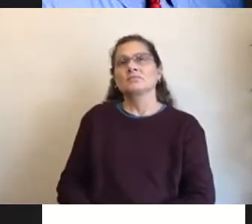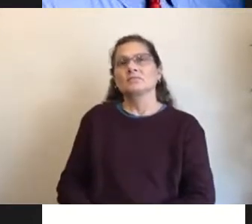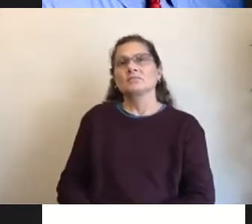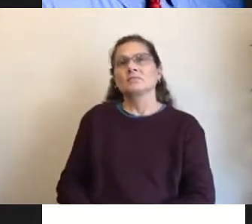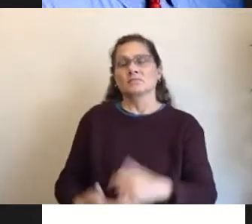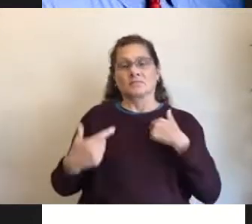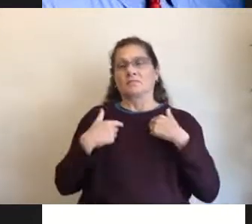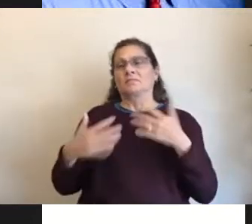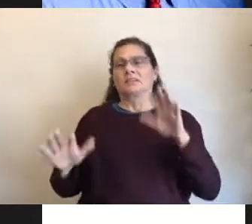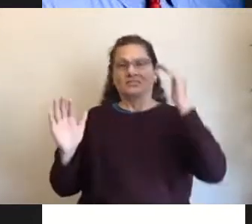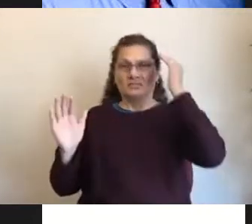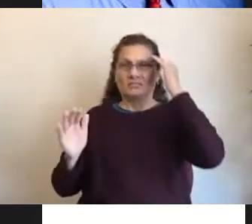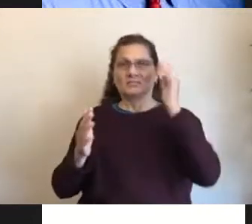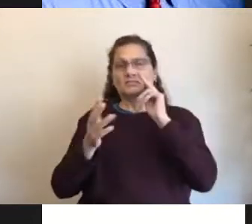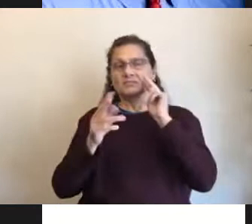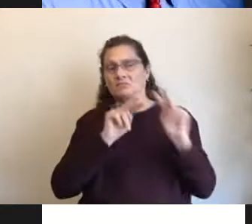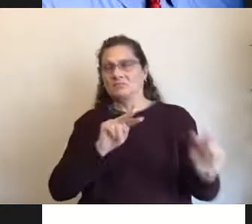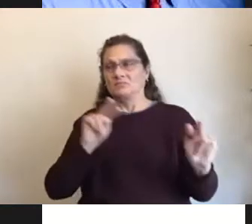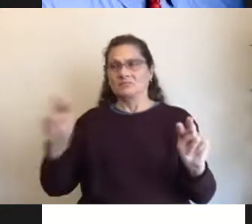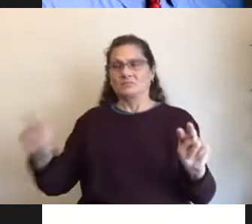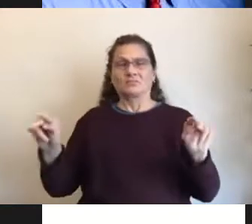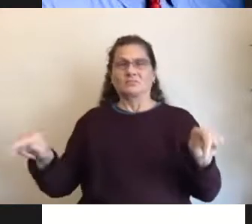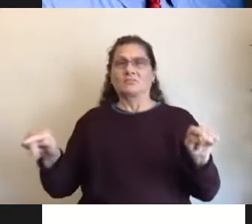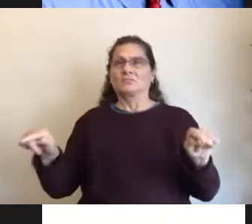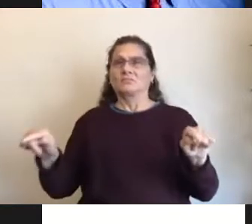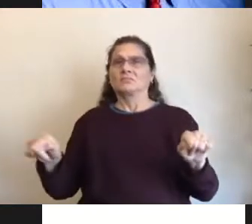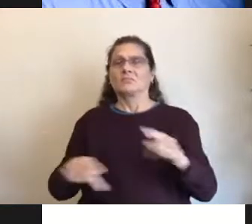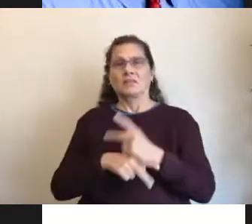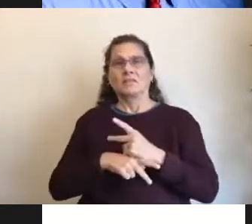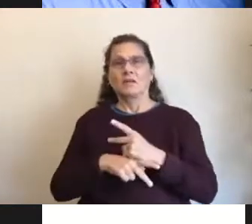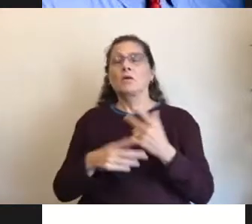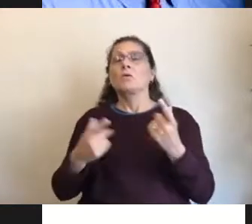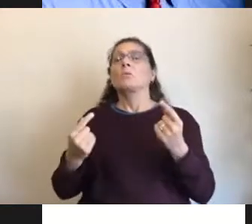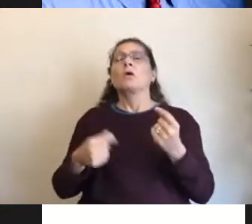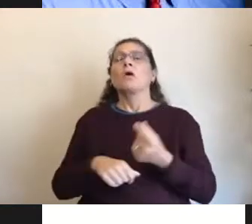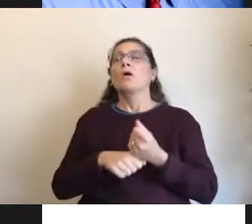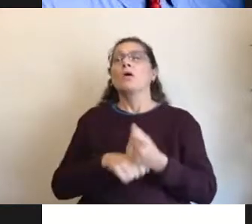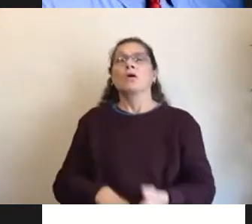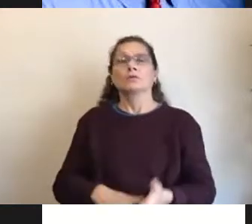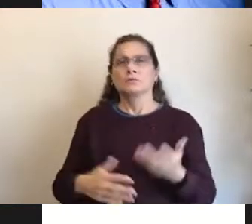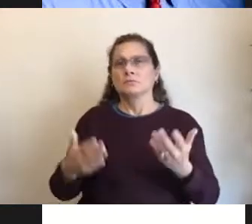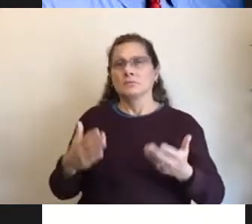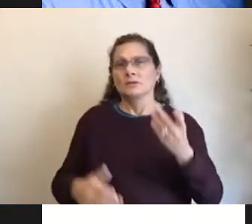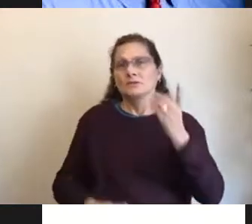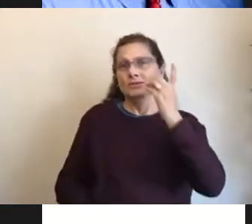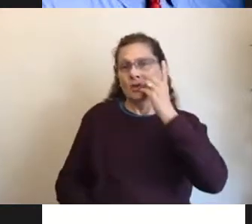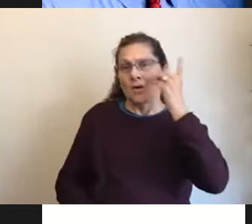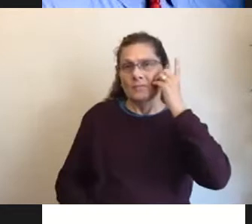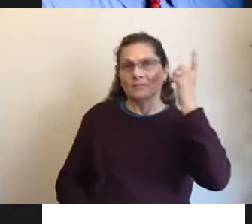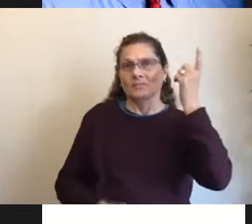particular behaviors or those particular areas, for example, a dorm or something like that, to try to add to